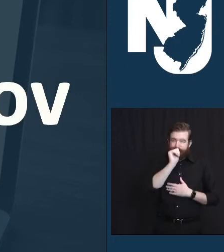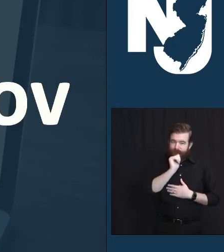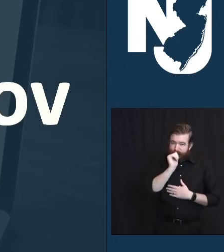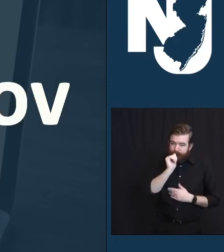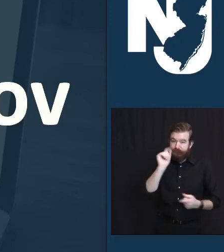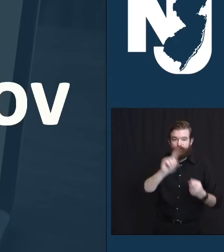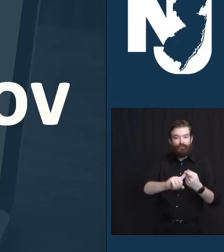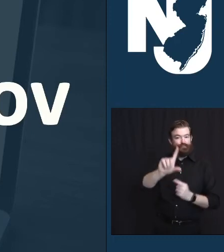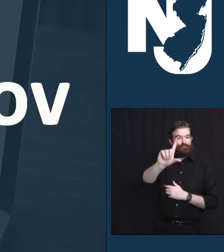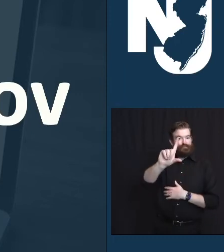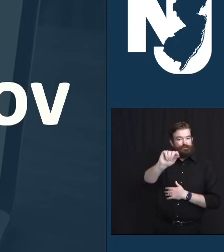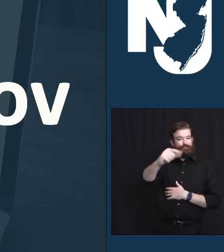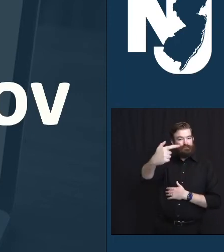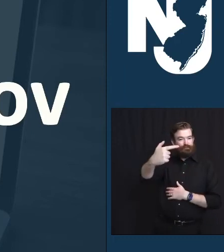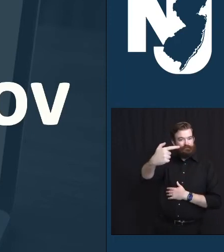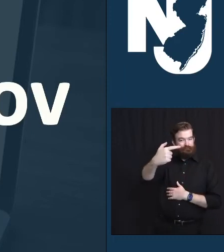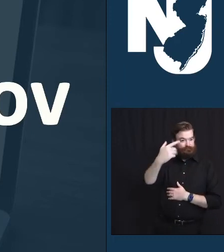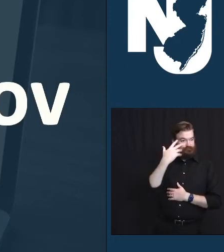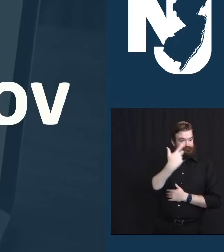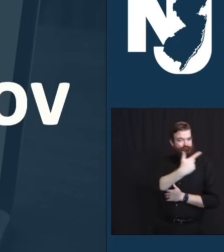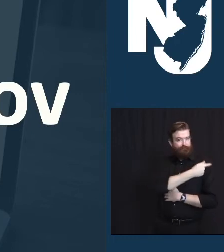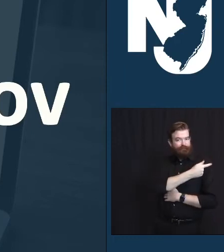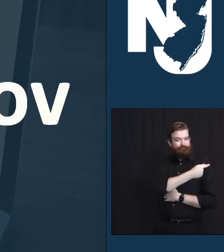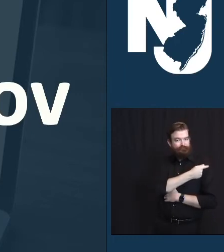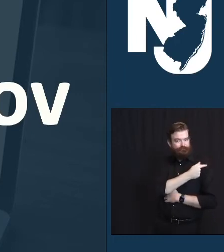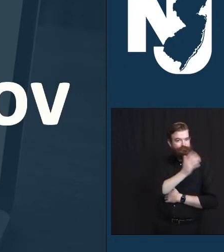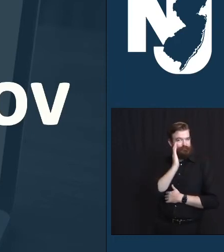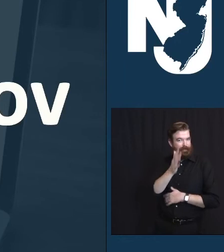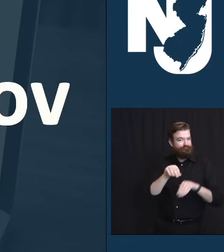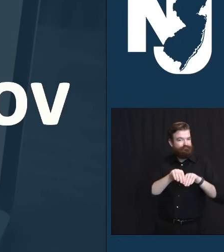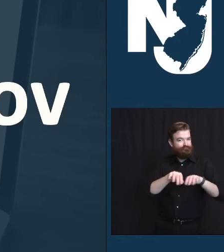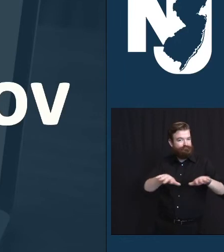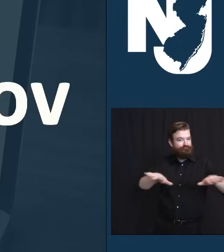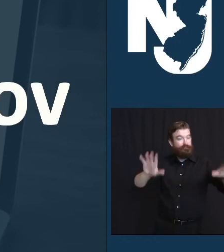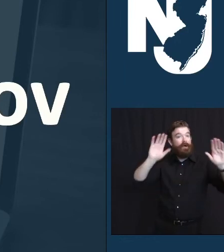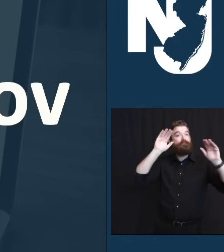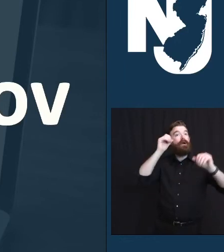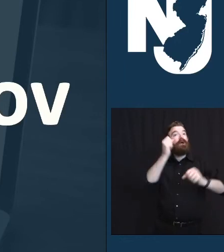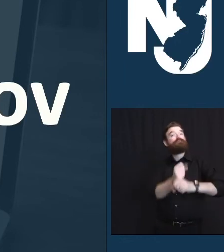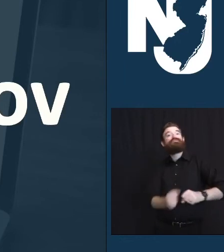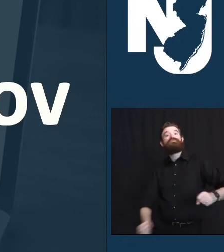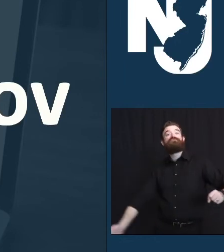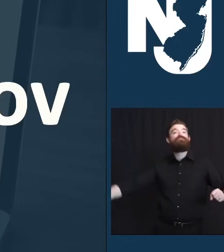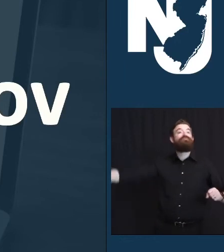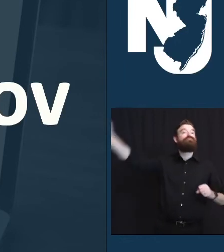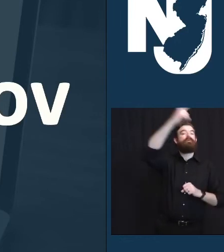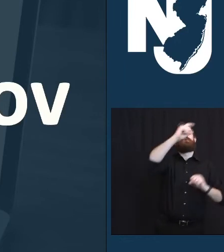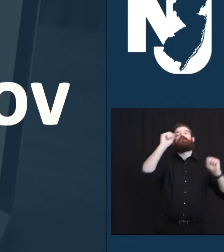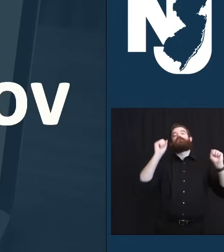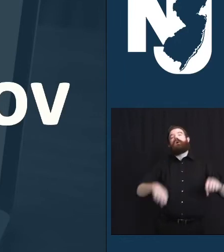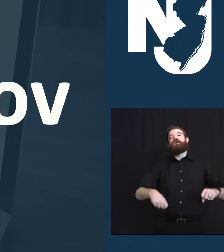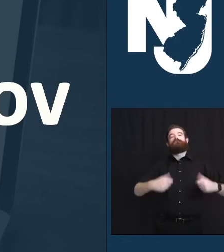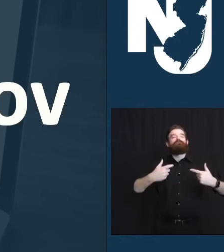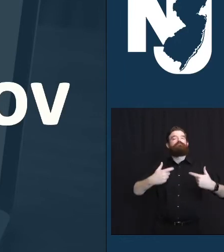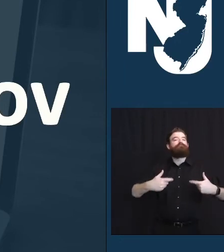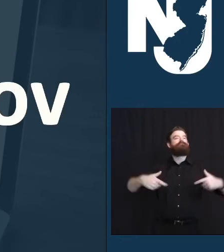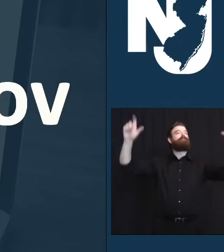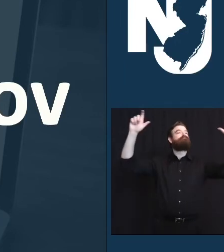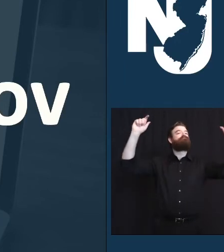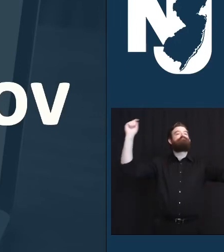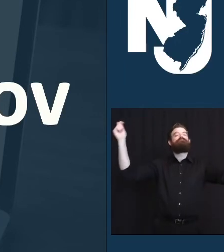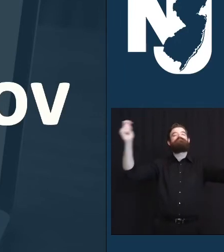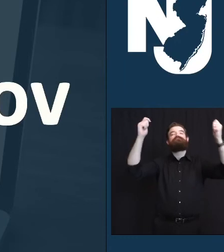program will be taking off. Hopefully by this time next year, we can once again plan for the big get-togethers. But if you insist on having